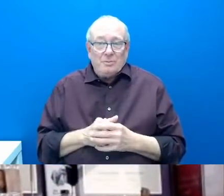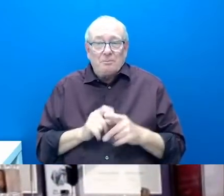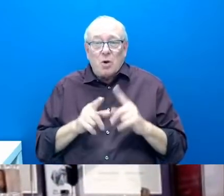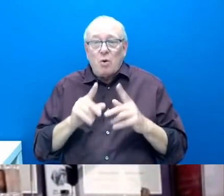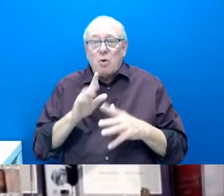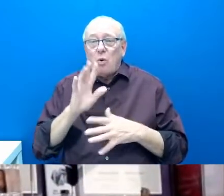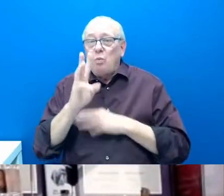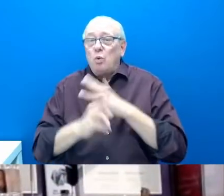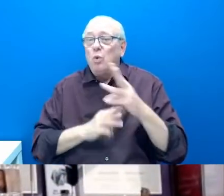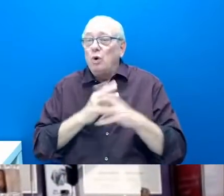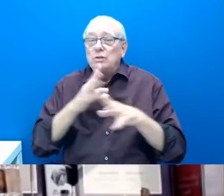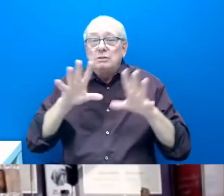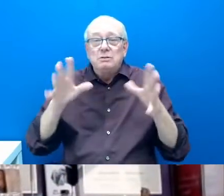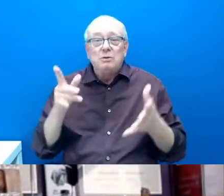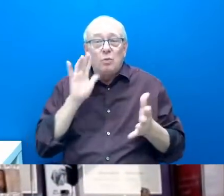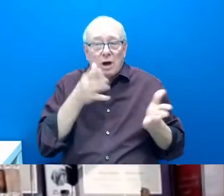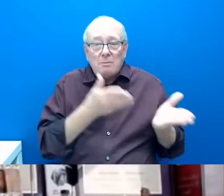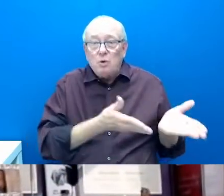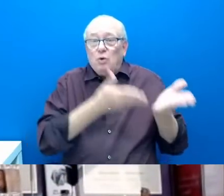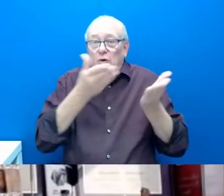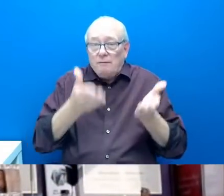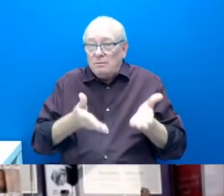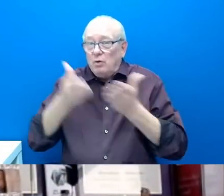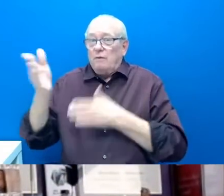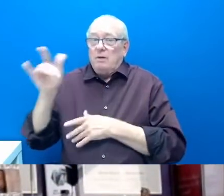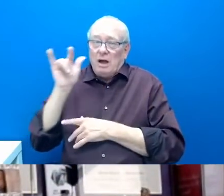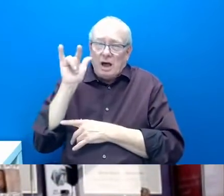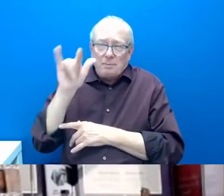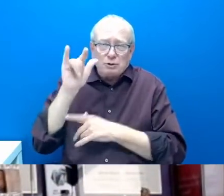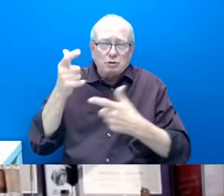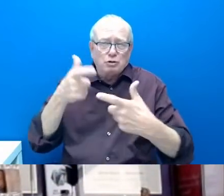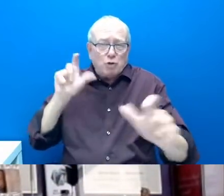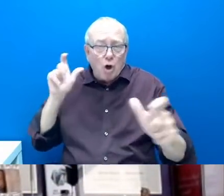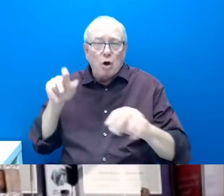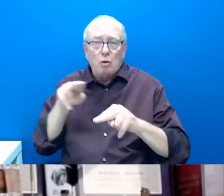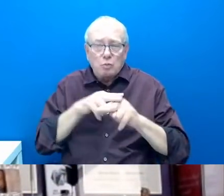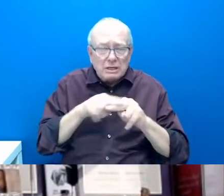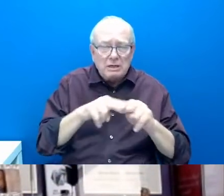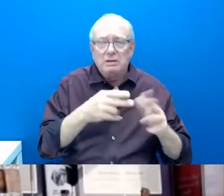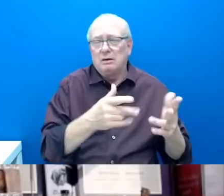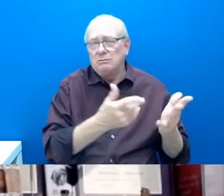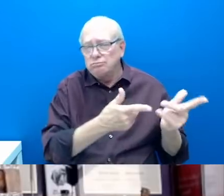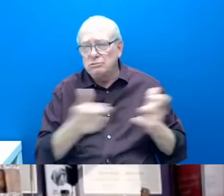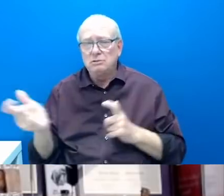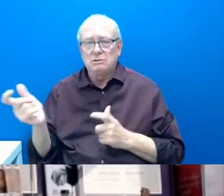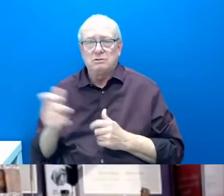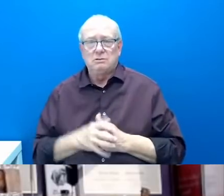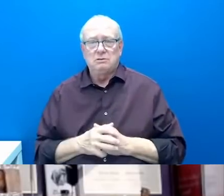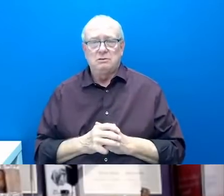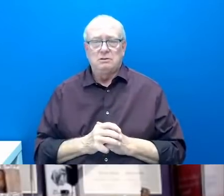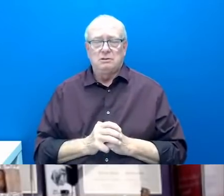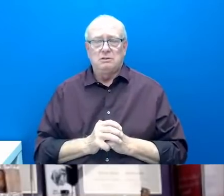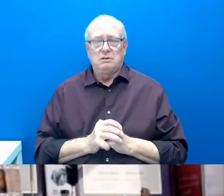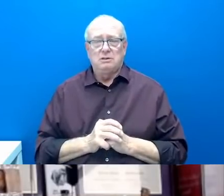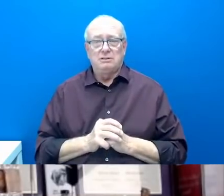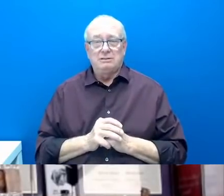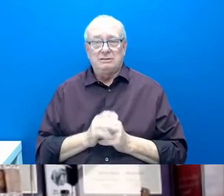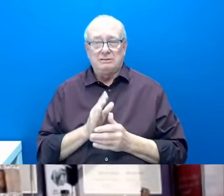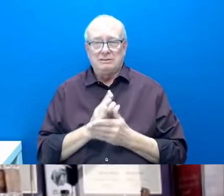waves where they move people in bulk with big planes and trains and such. So, I think in some places